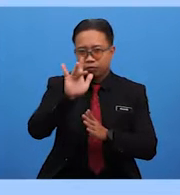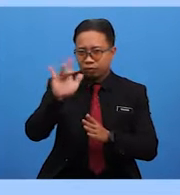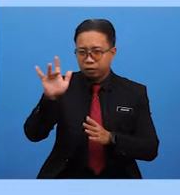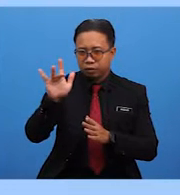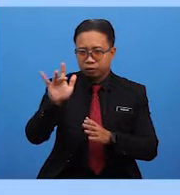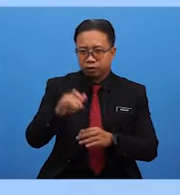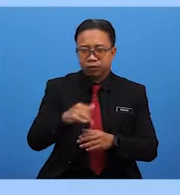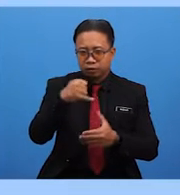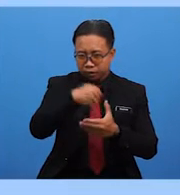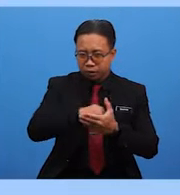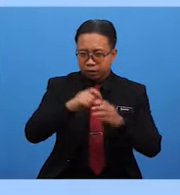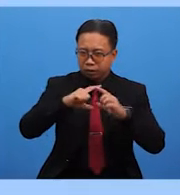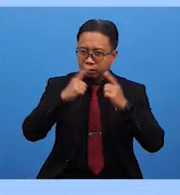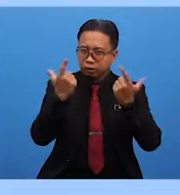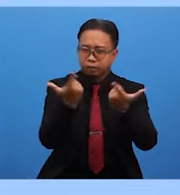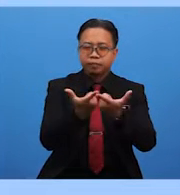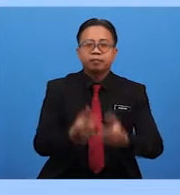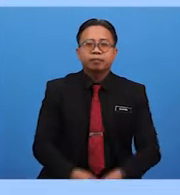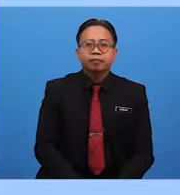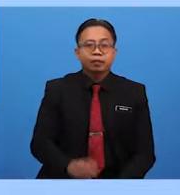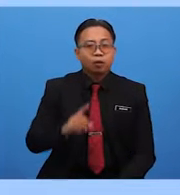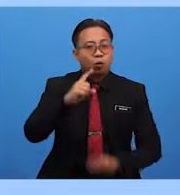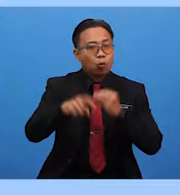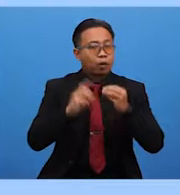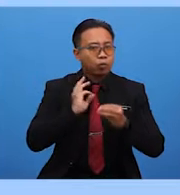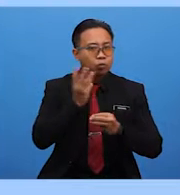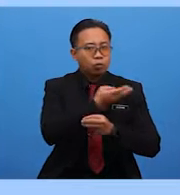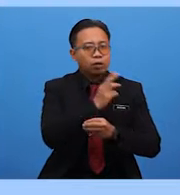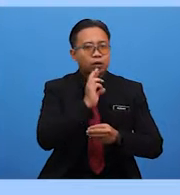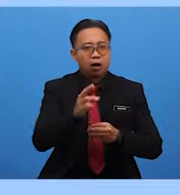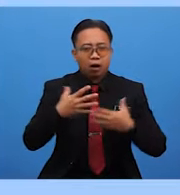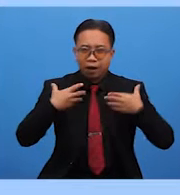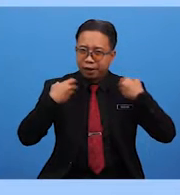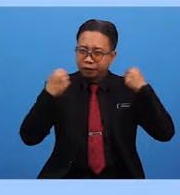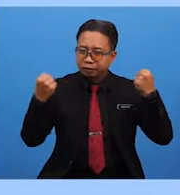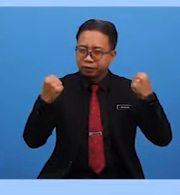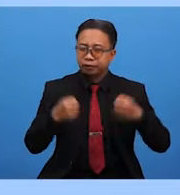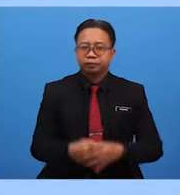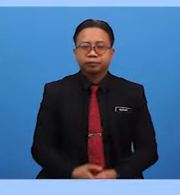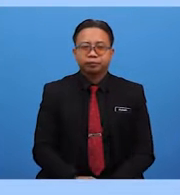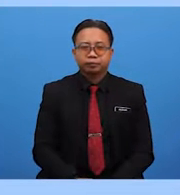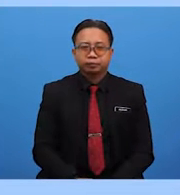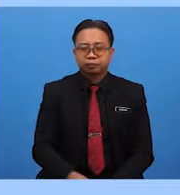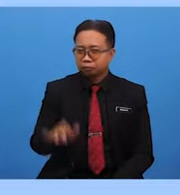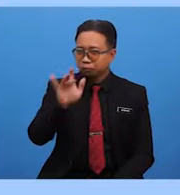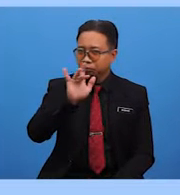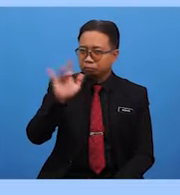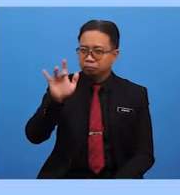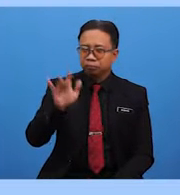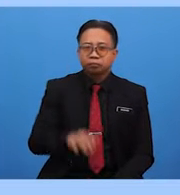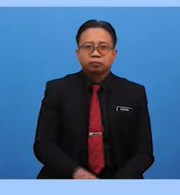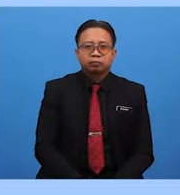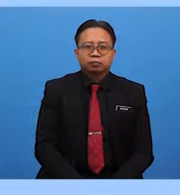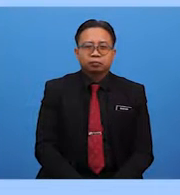blank in class. When we are healthy, we will also be keen to fill in the